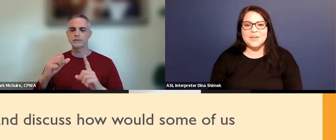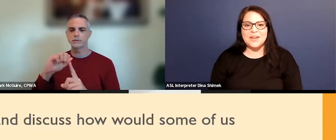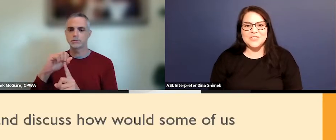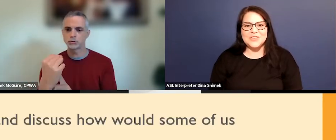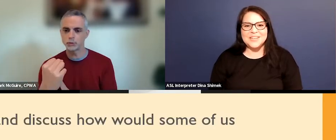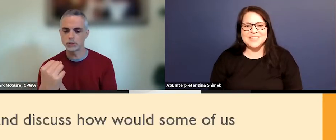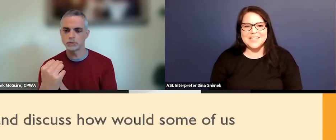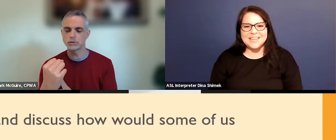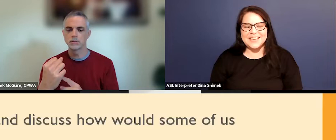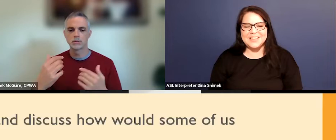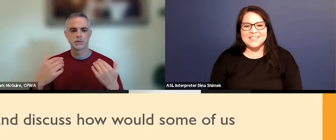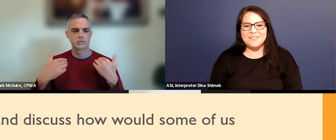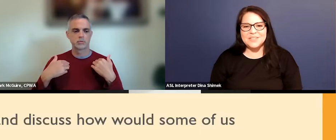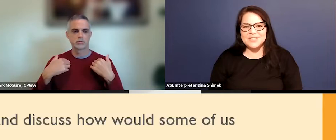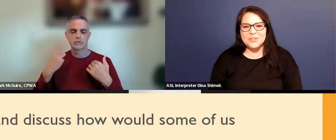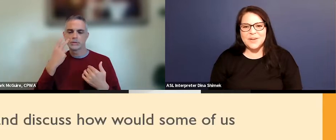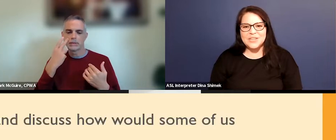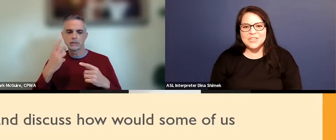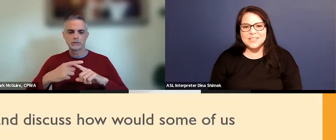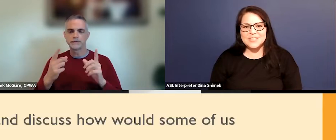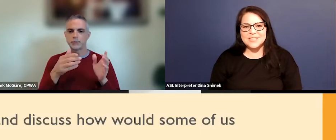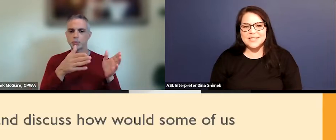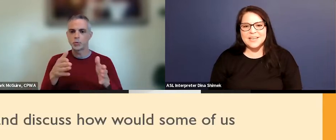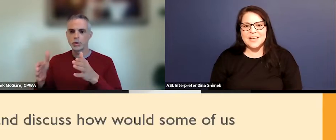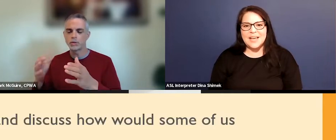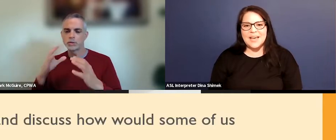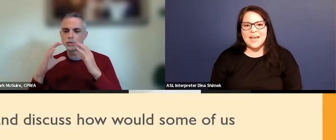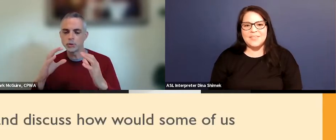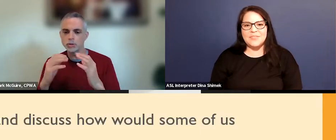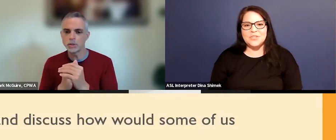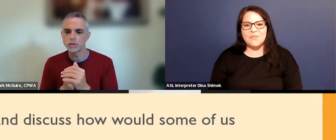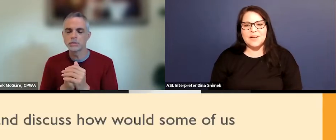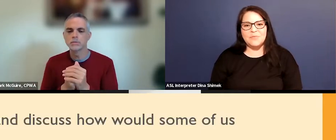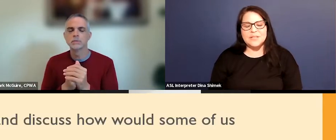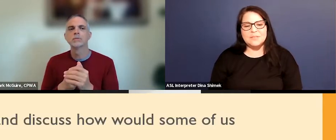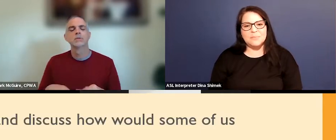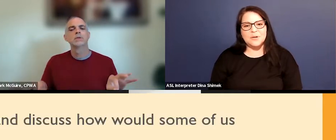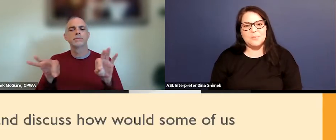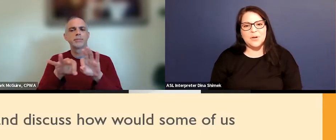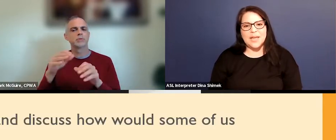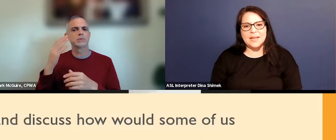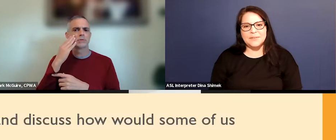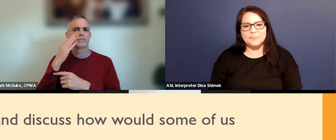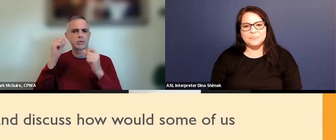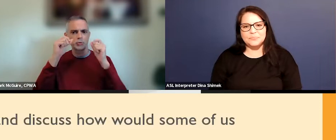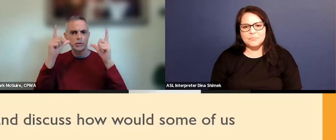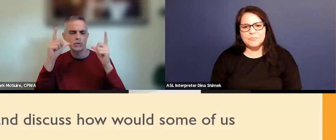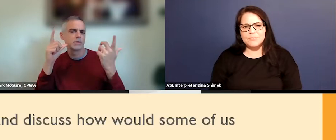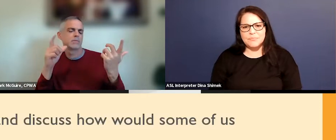So now you're starting to see in these different situations and that there's a variety of ways to be able to communicate.